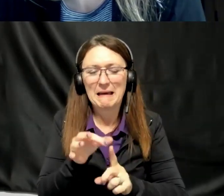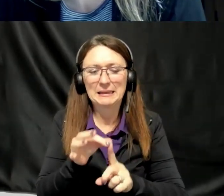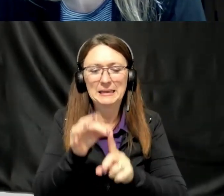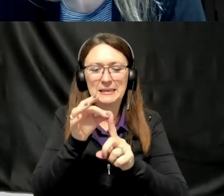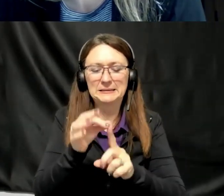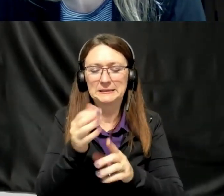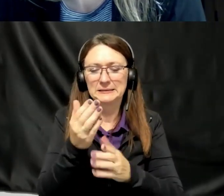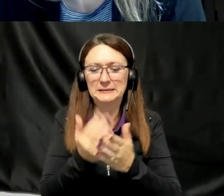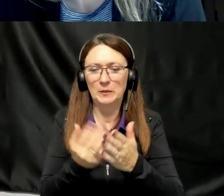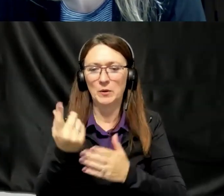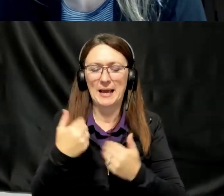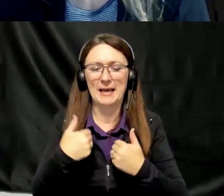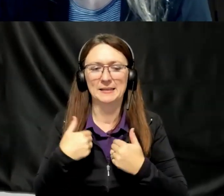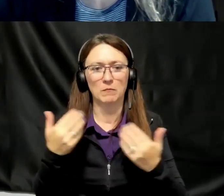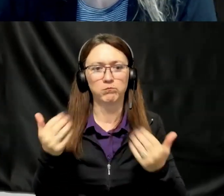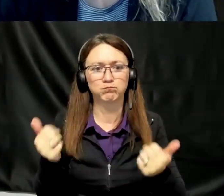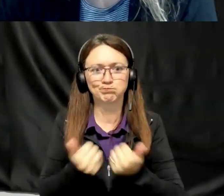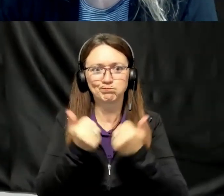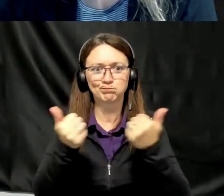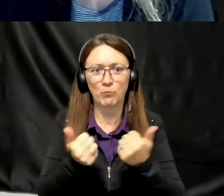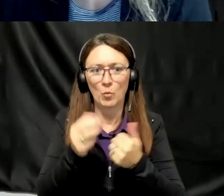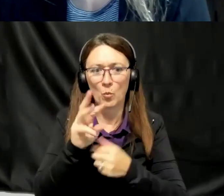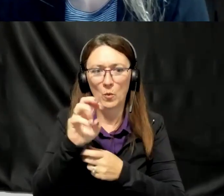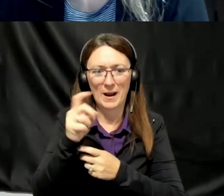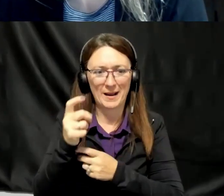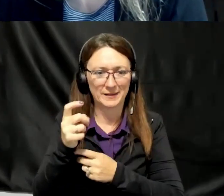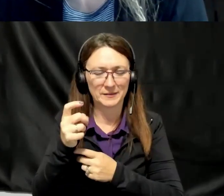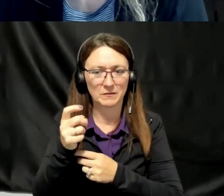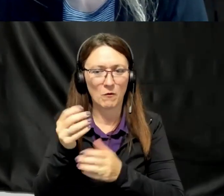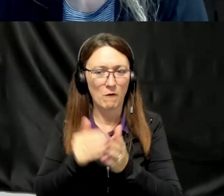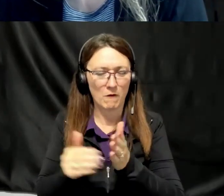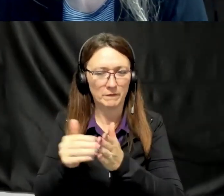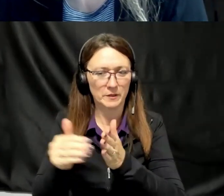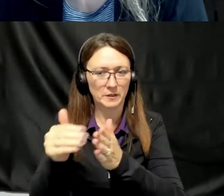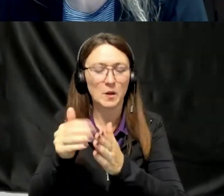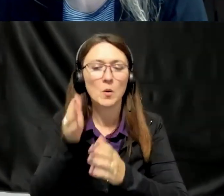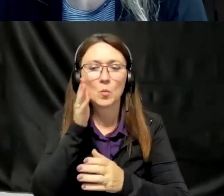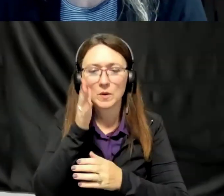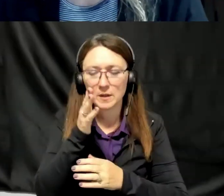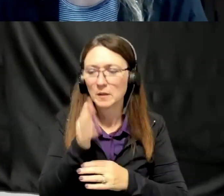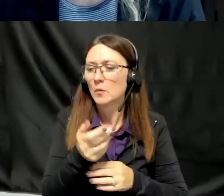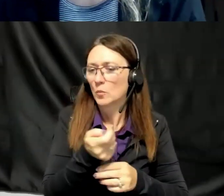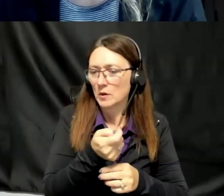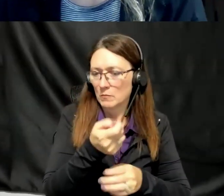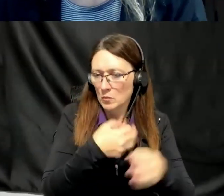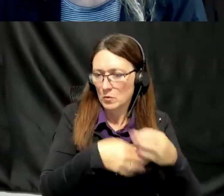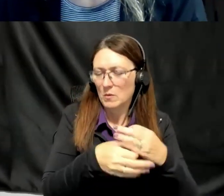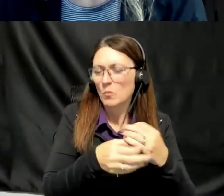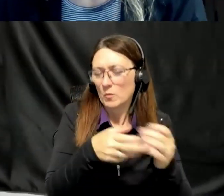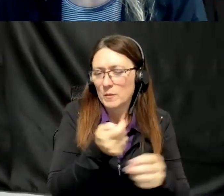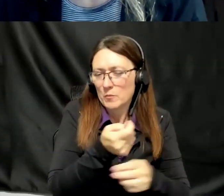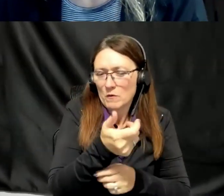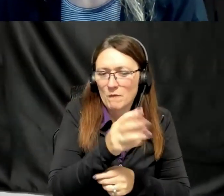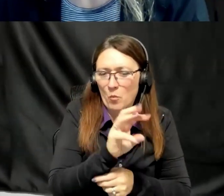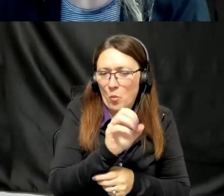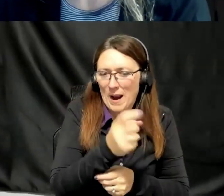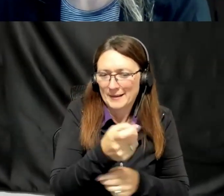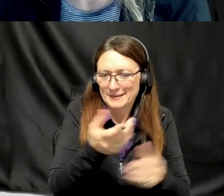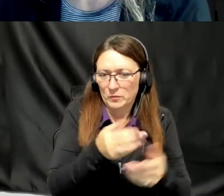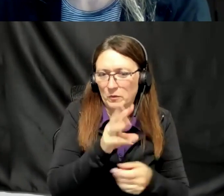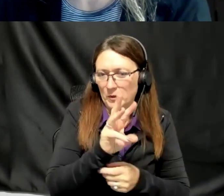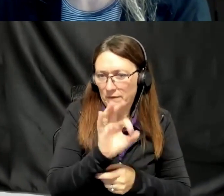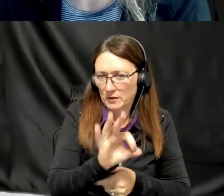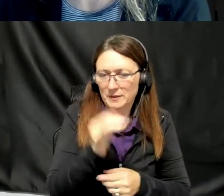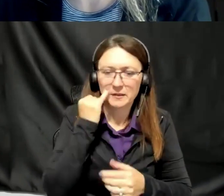known heavy wax producer. We do remove wax at Wavefront. You can make an appointment for that if